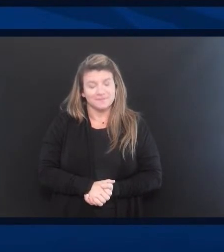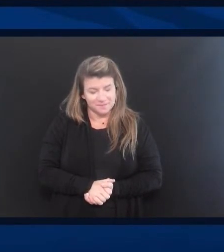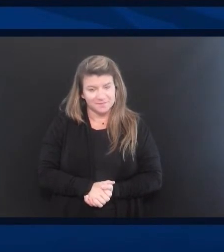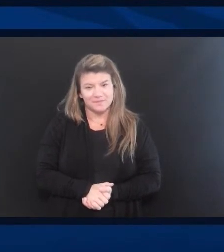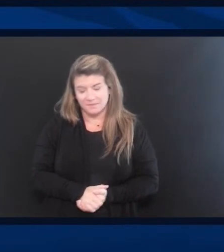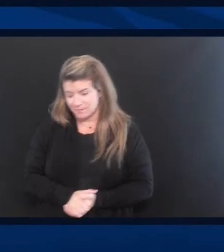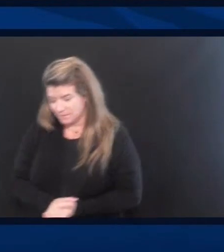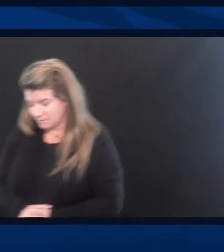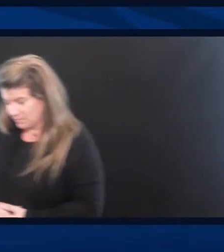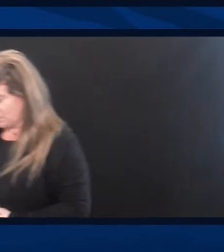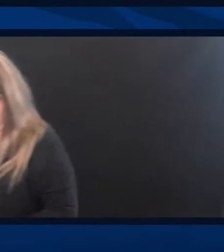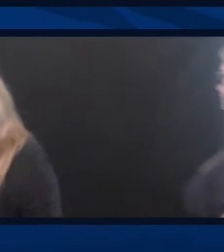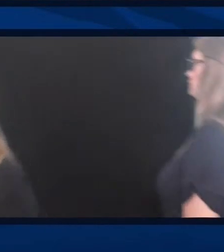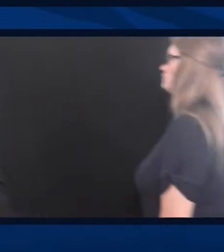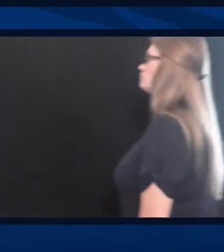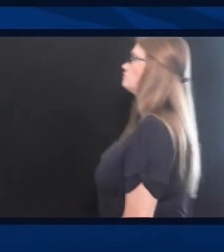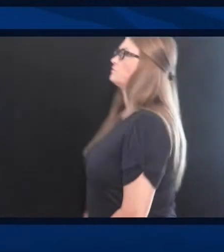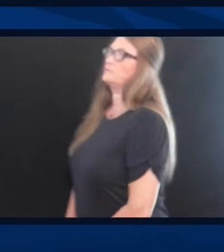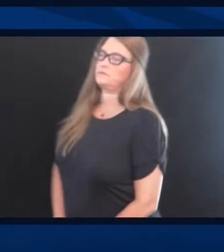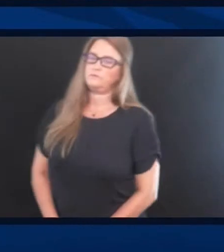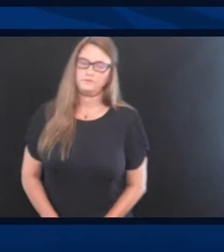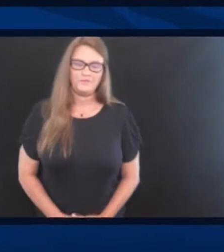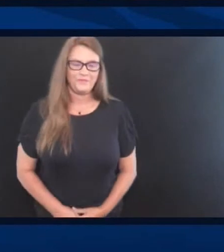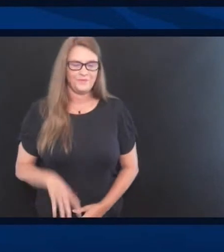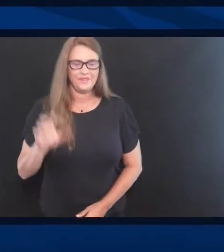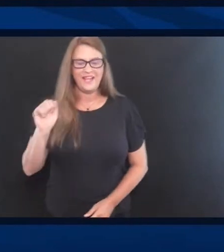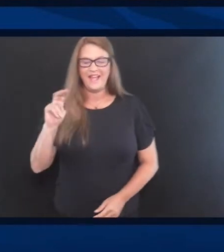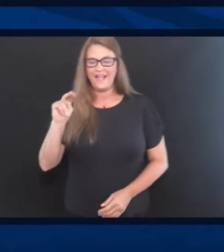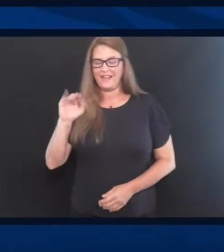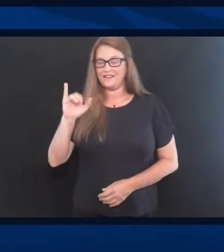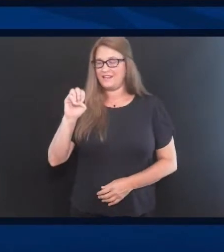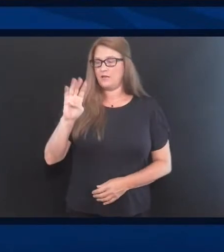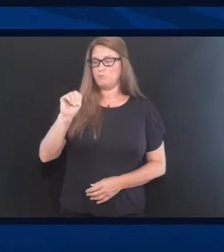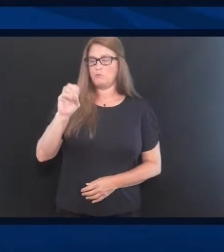Thank you, Paul. Next, we'll go to Annie Moore with WVVA.